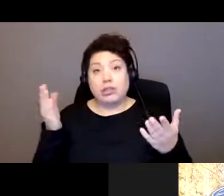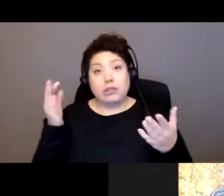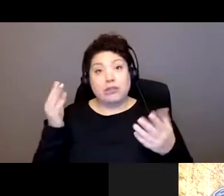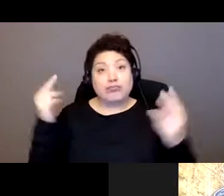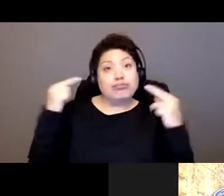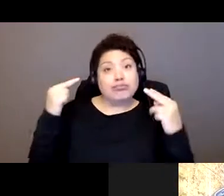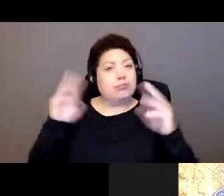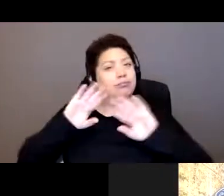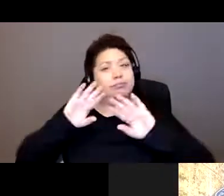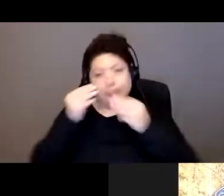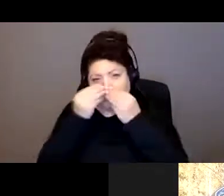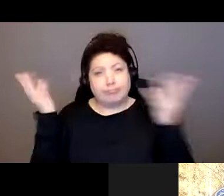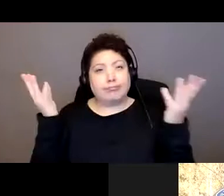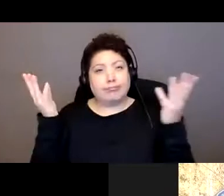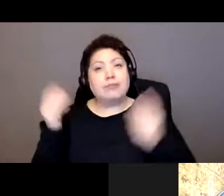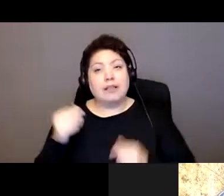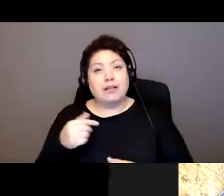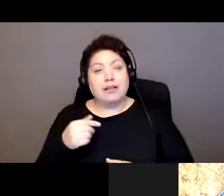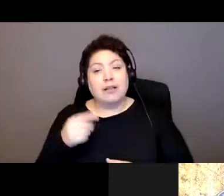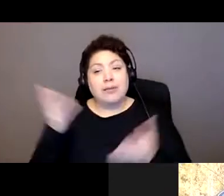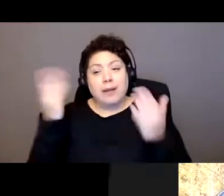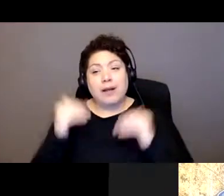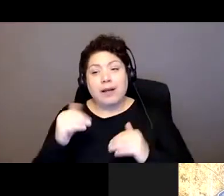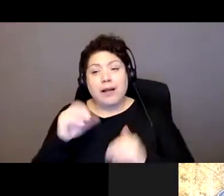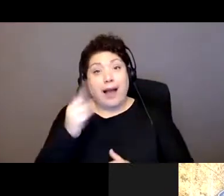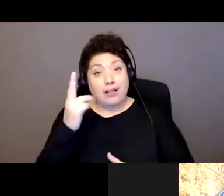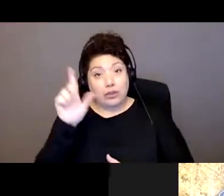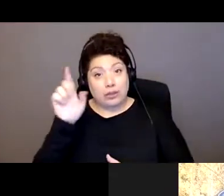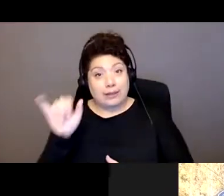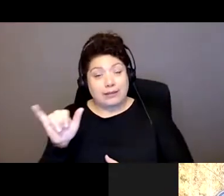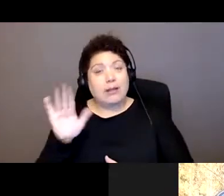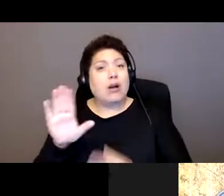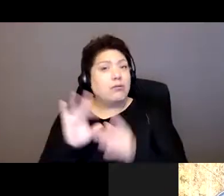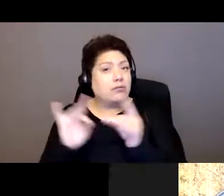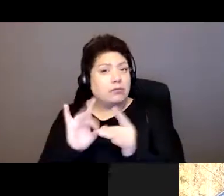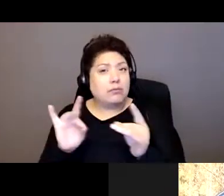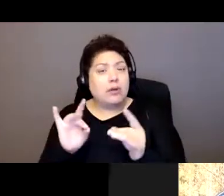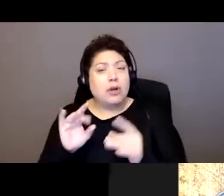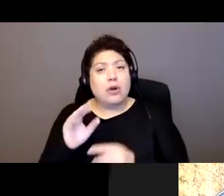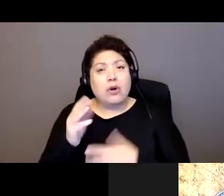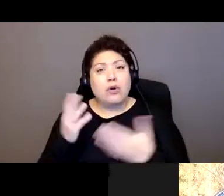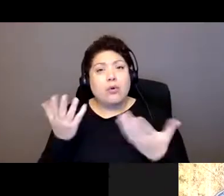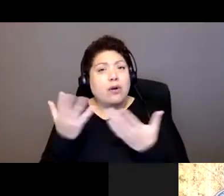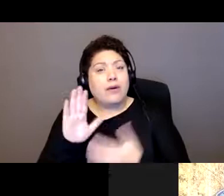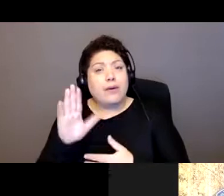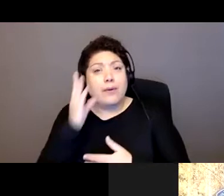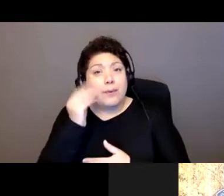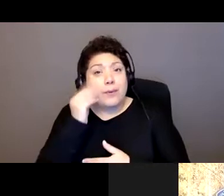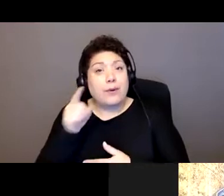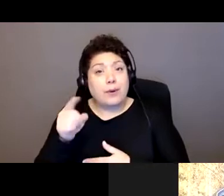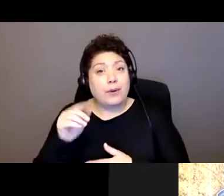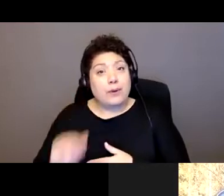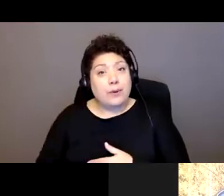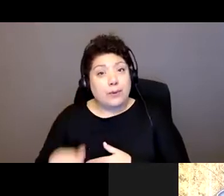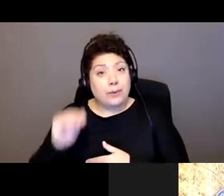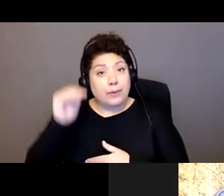and then to you, Minnie, to give us an understanding for what it feels like to grow older as a two-spirit